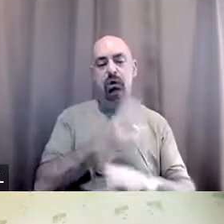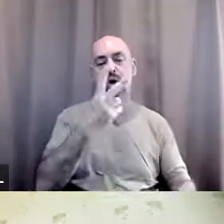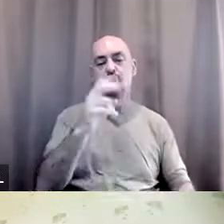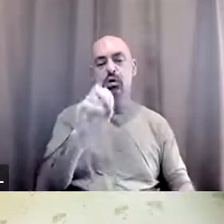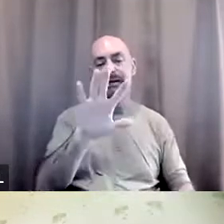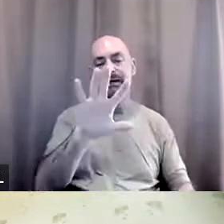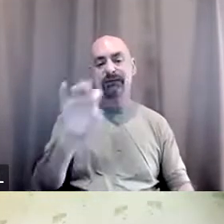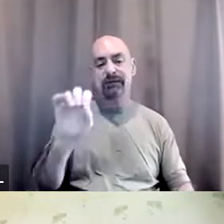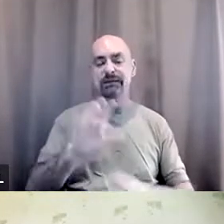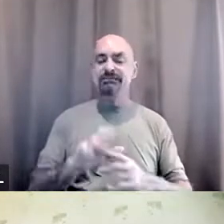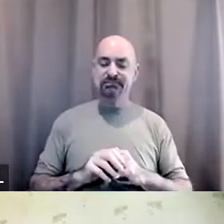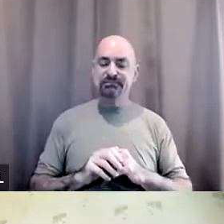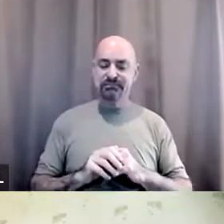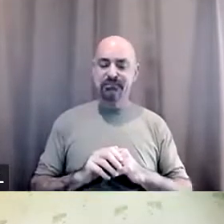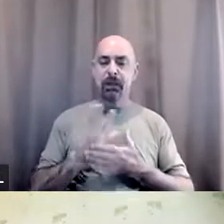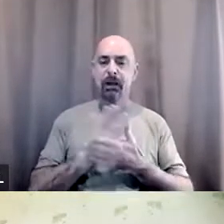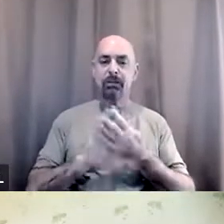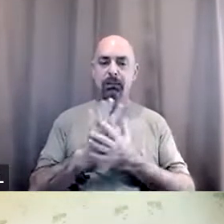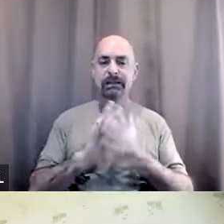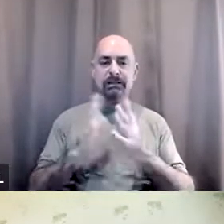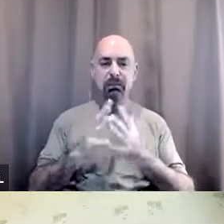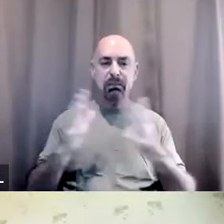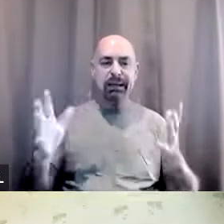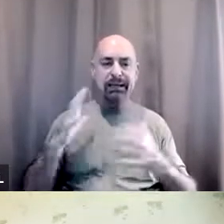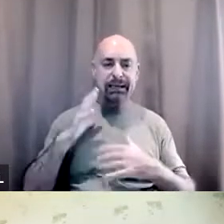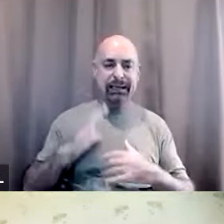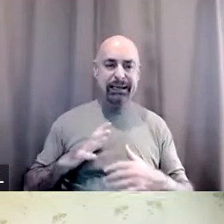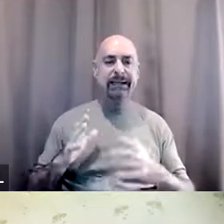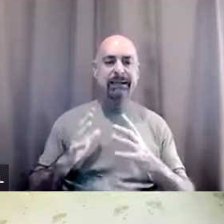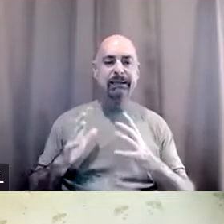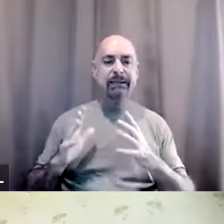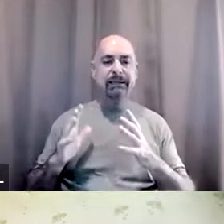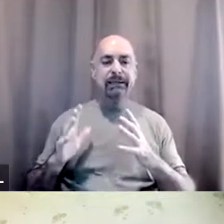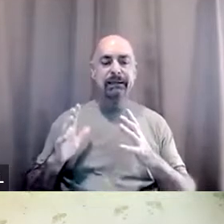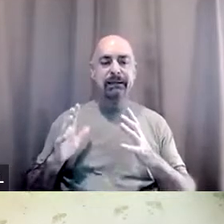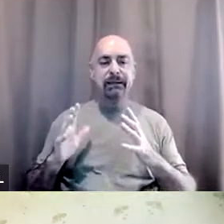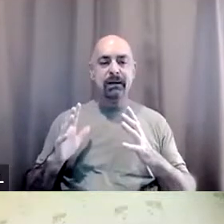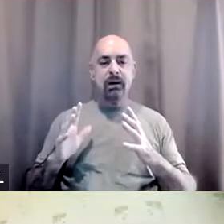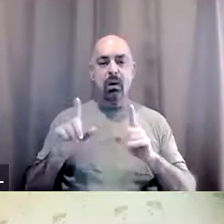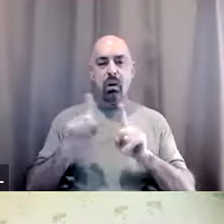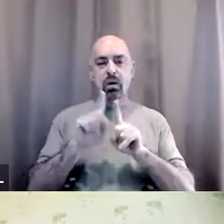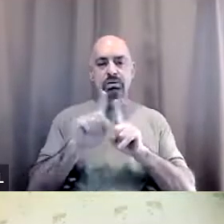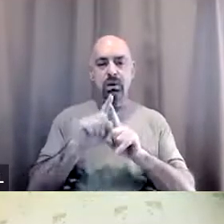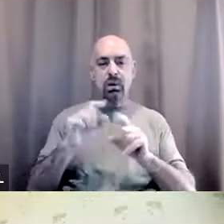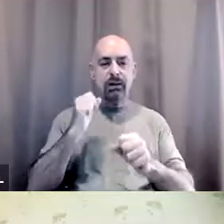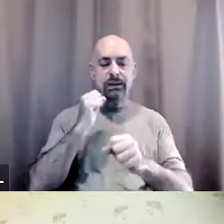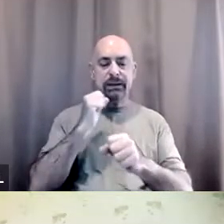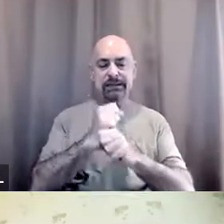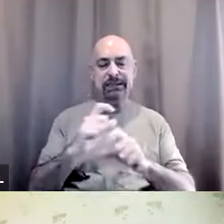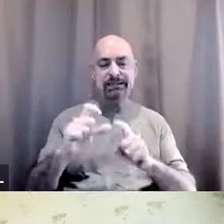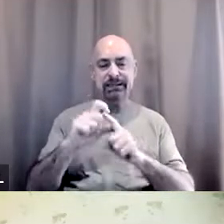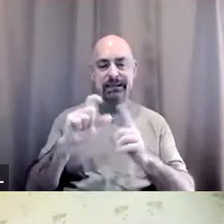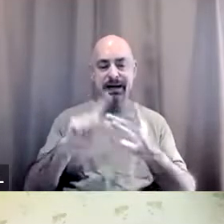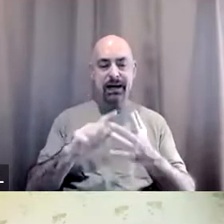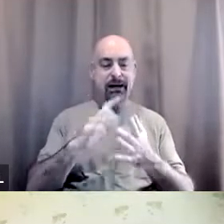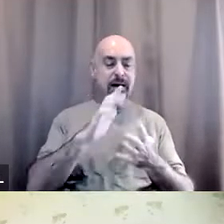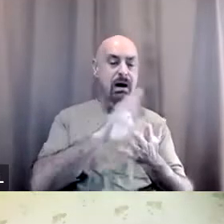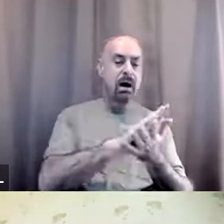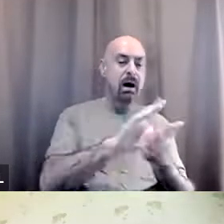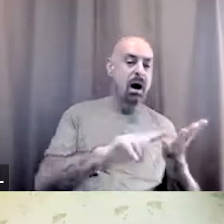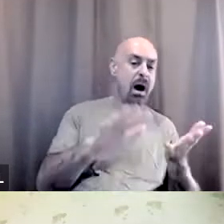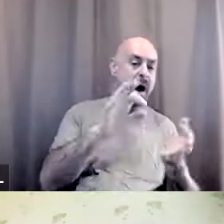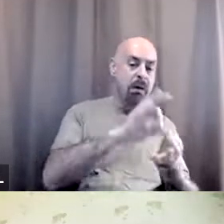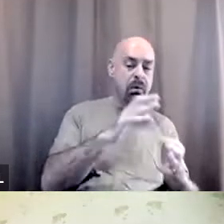is indeed very great, and it's also heartening to see that the GDI Hub is working and collaborating with the